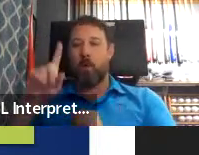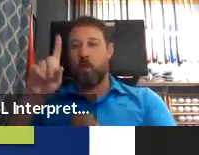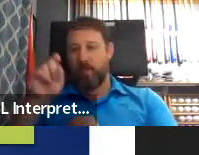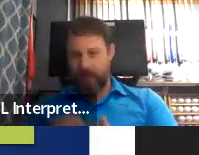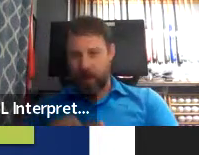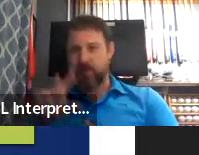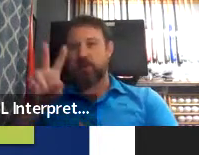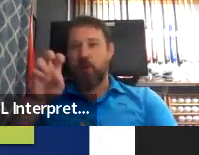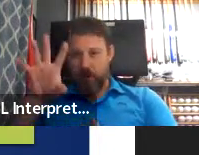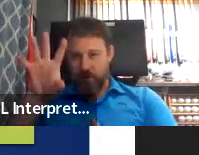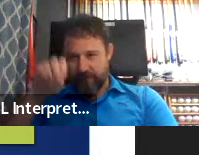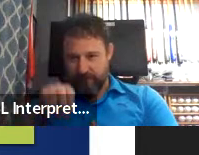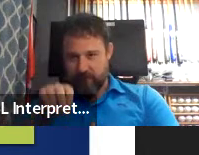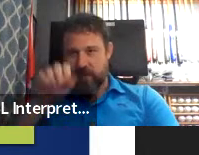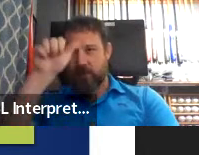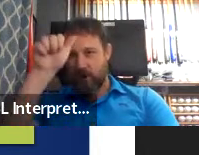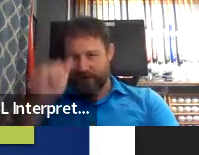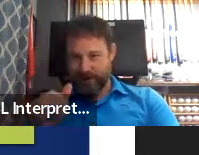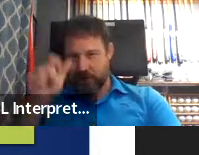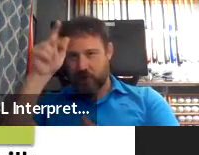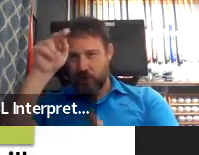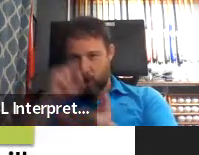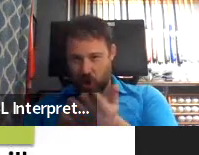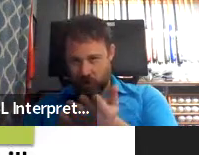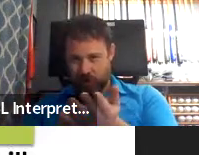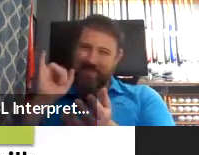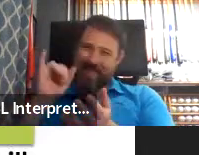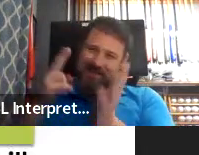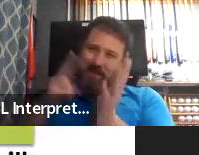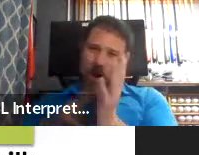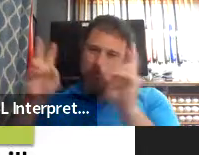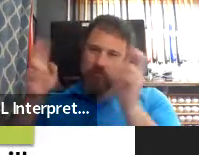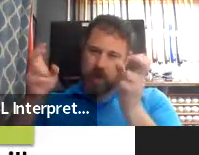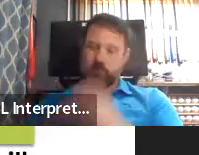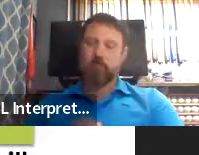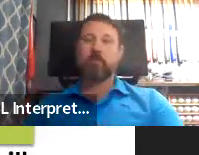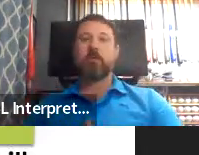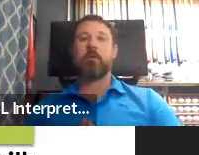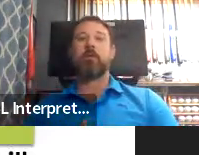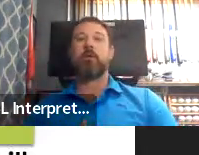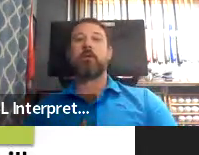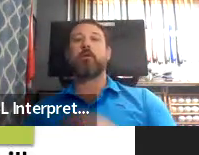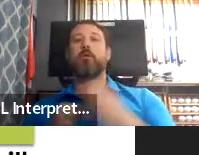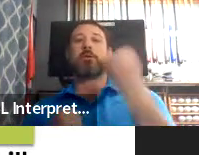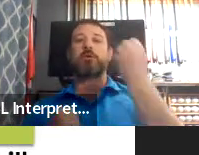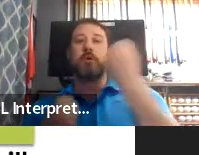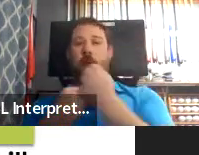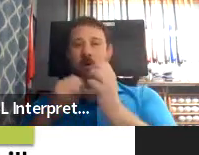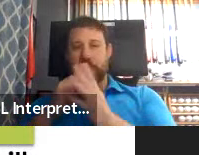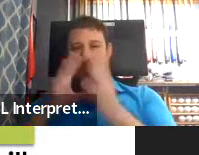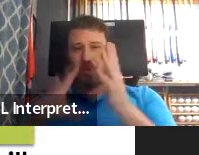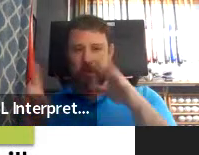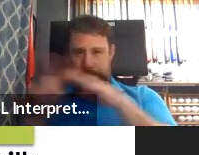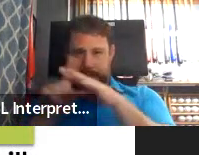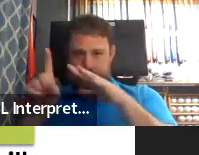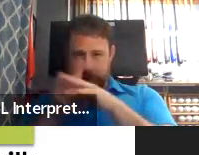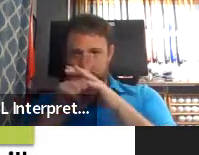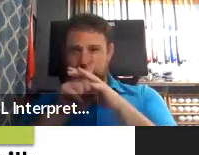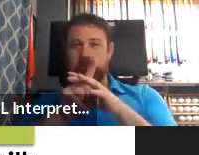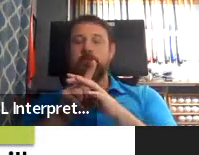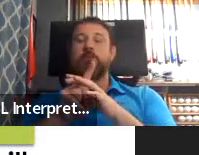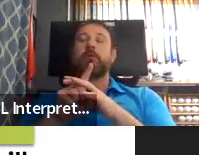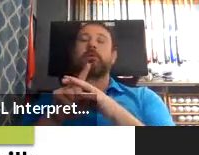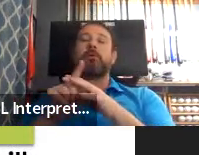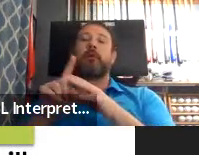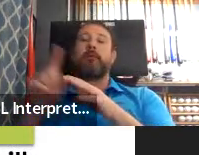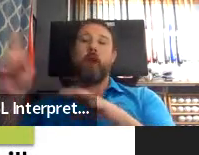1,250 students for each school nurse, according to their contract. We support student attendance. Research shows for a